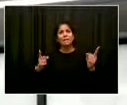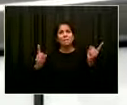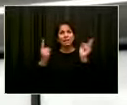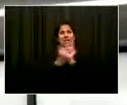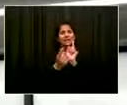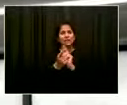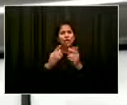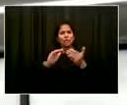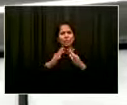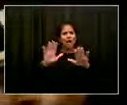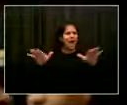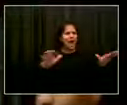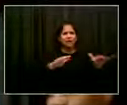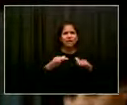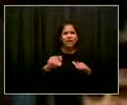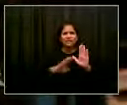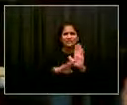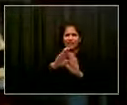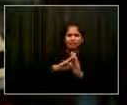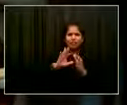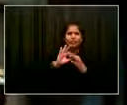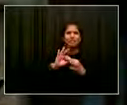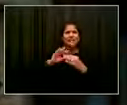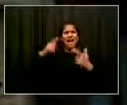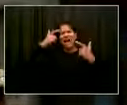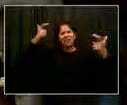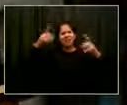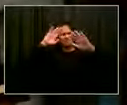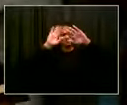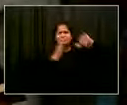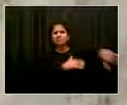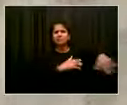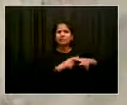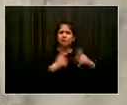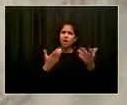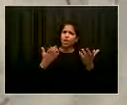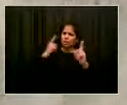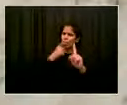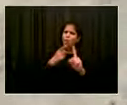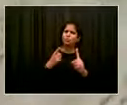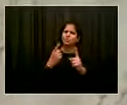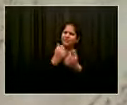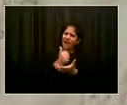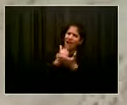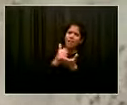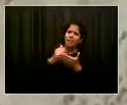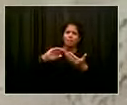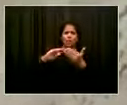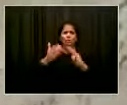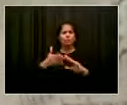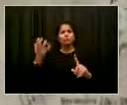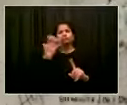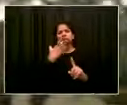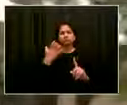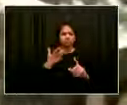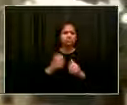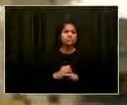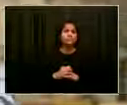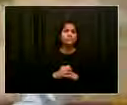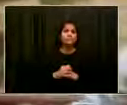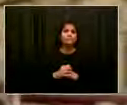alliance with no egos and no agenda other than helping the community. The Brownsville Safety Alliance is a